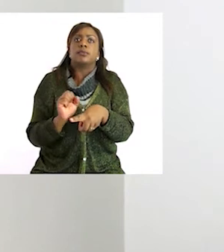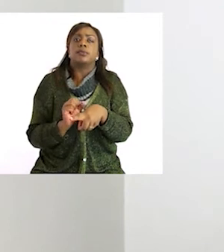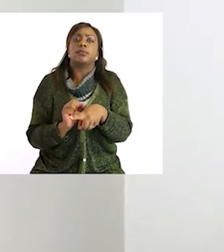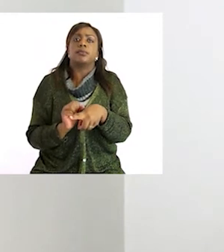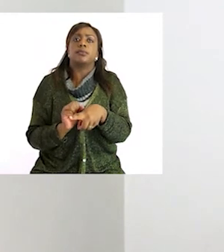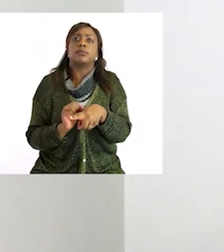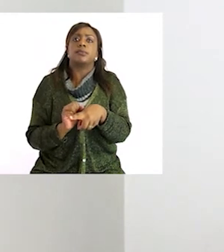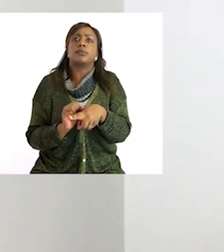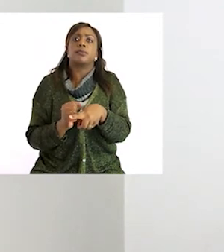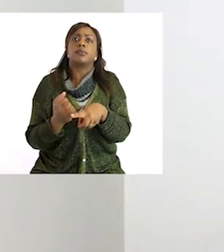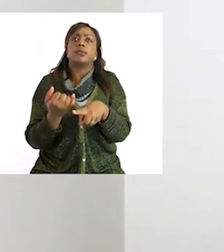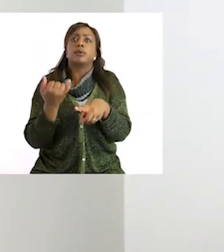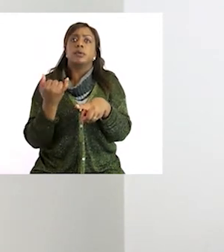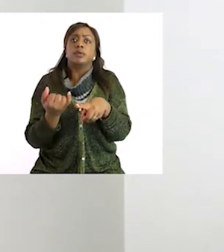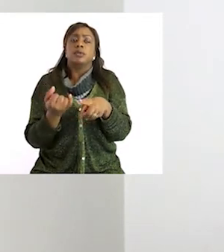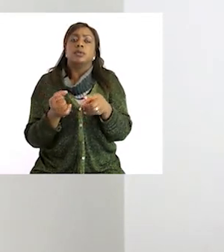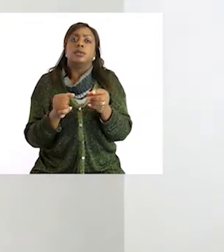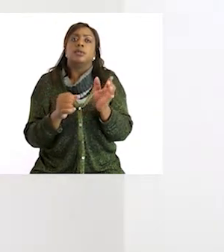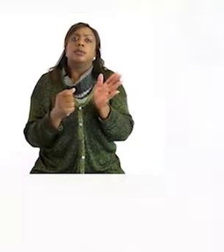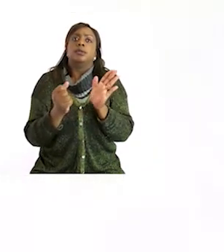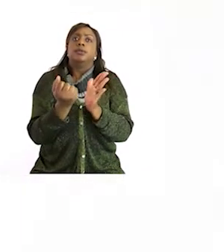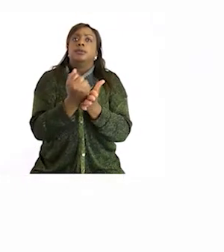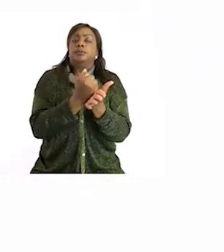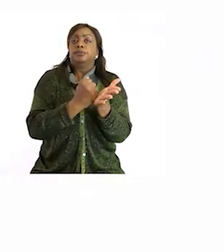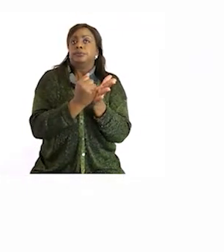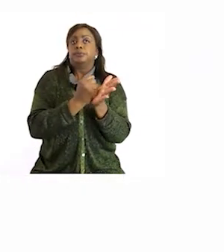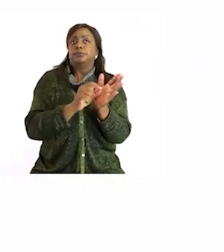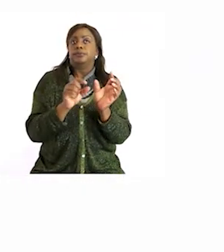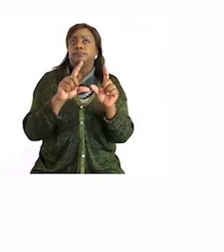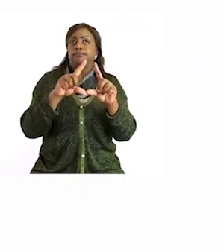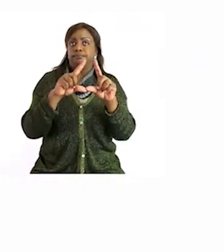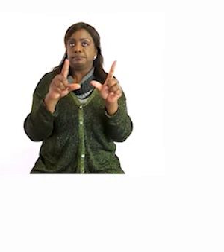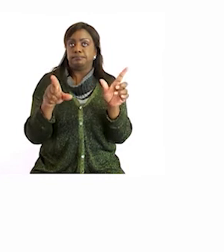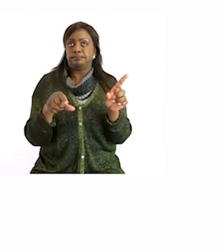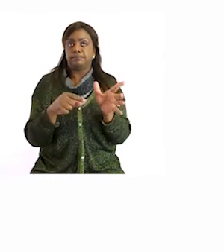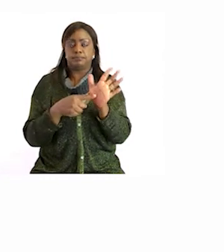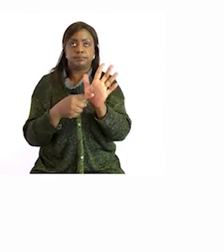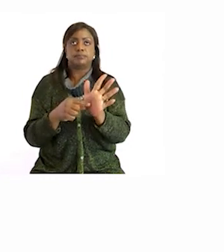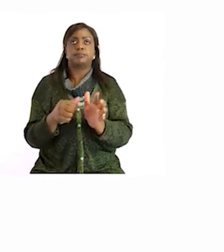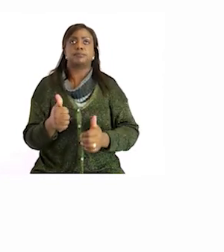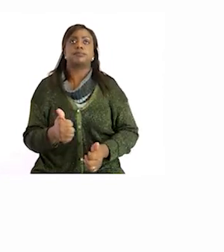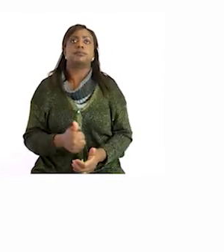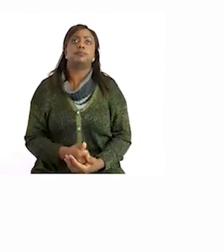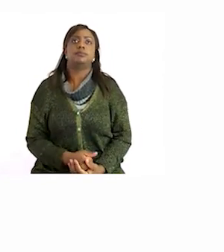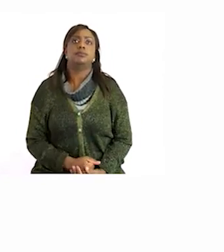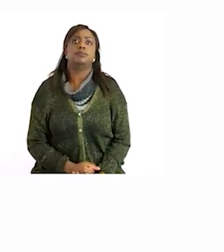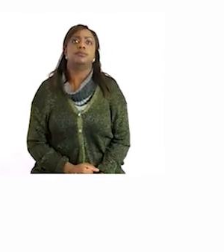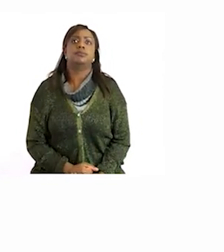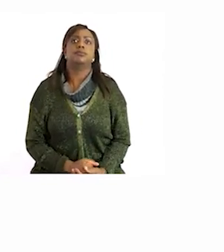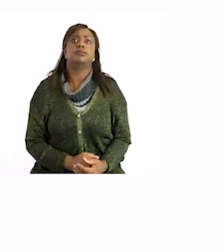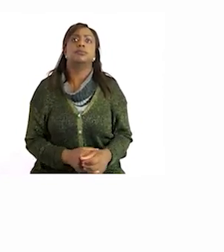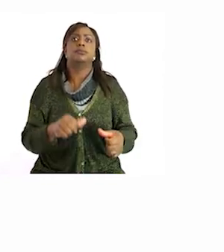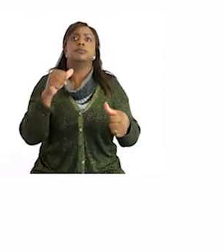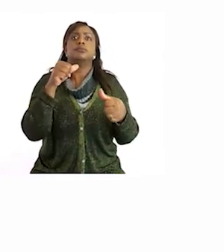us now go back to page 20 and look at our diagram there, how it is labeled. Remember